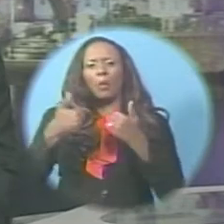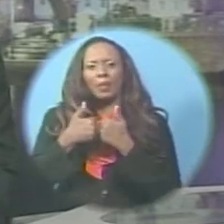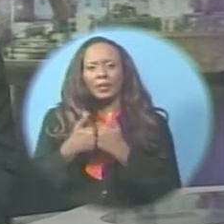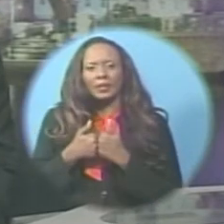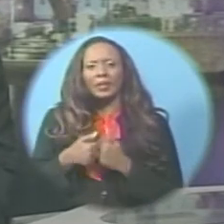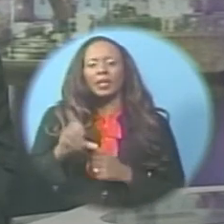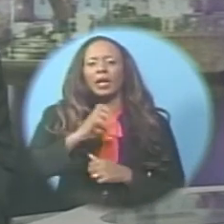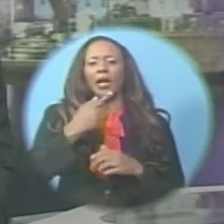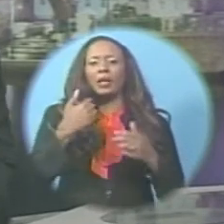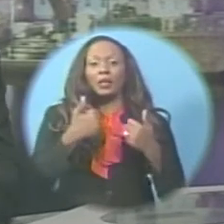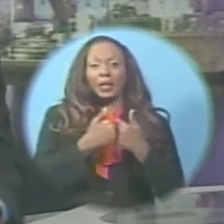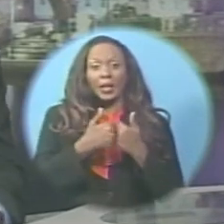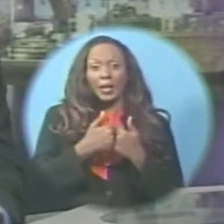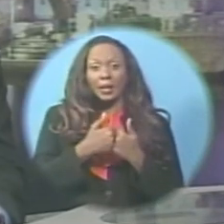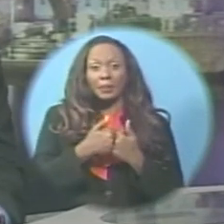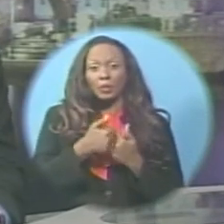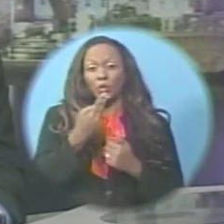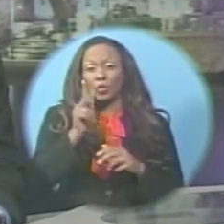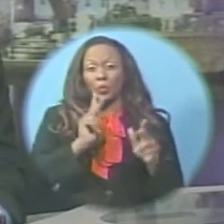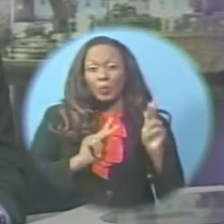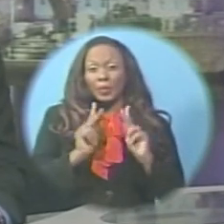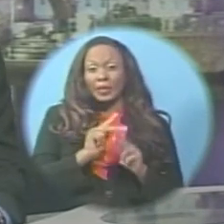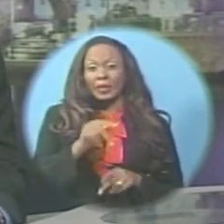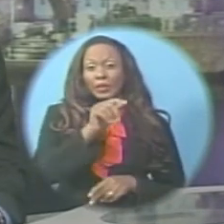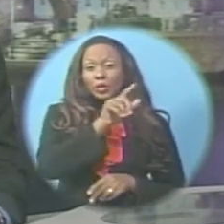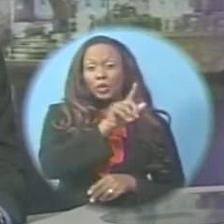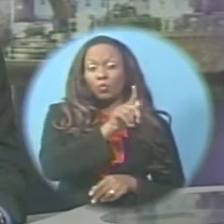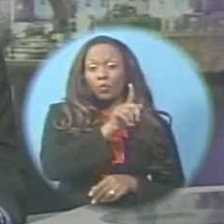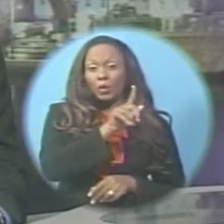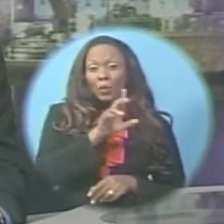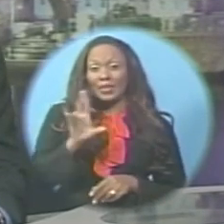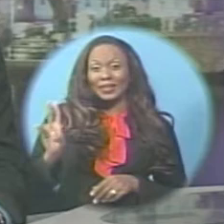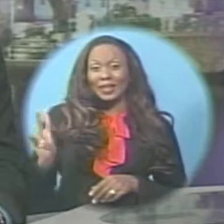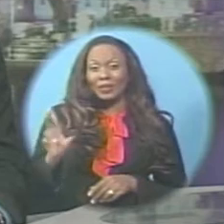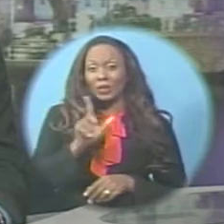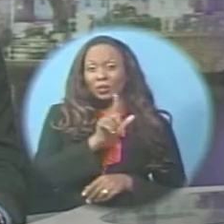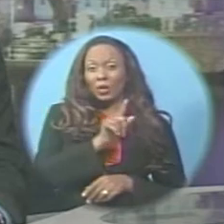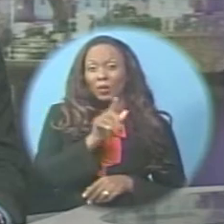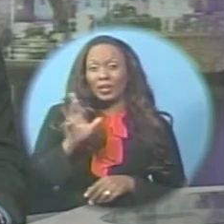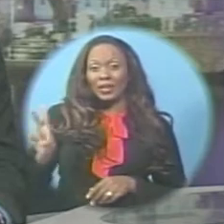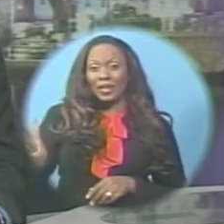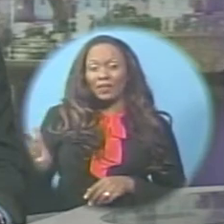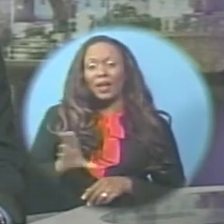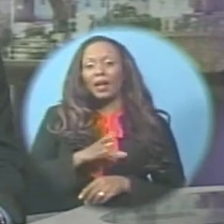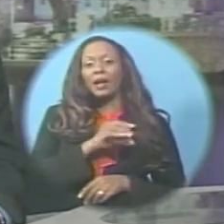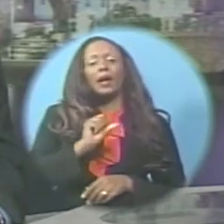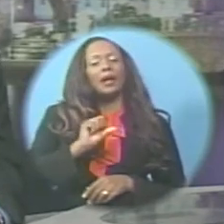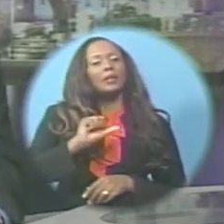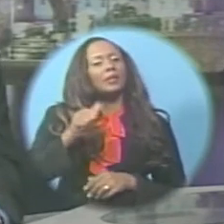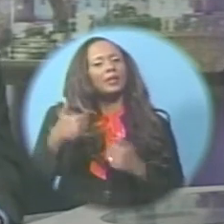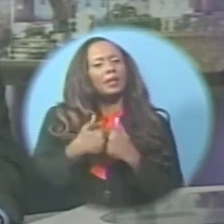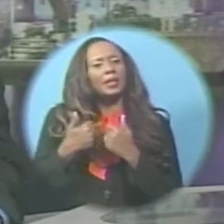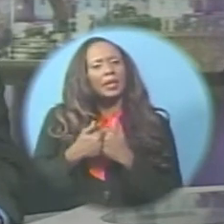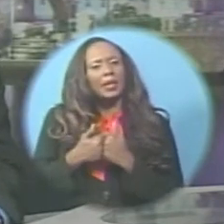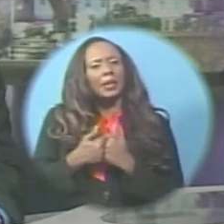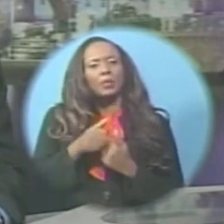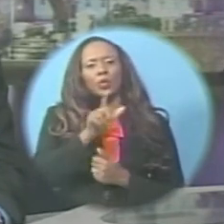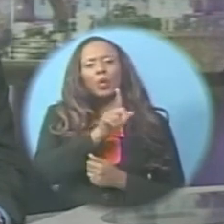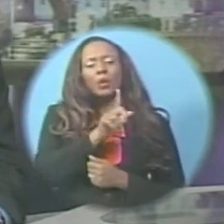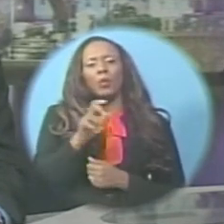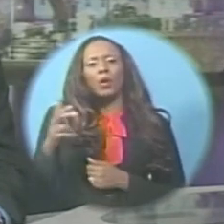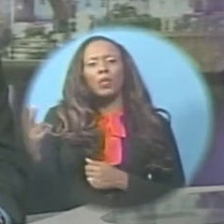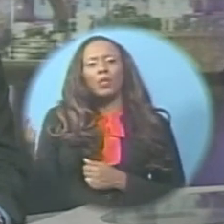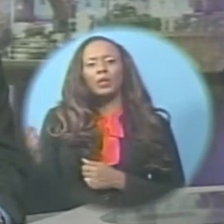21-9, and Julian Quimby dispatching Cheddy Ford 21-7, 21-7, and Anthony Simmons beating Jim